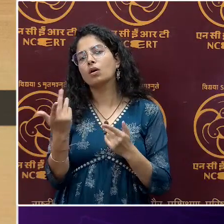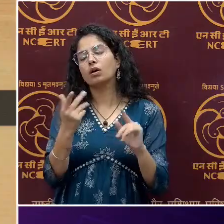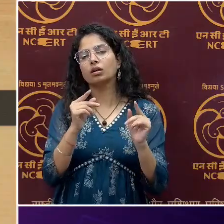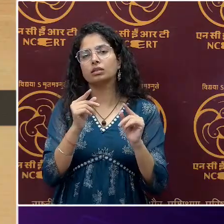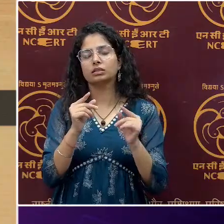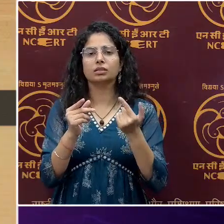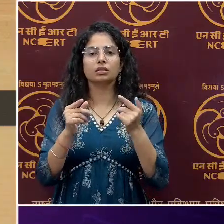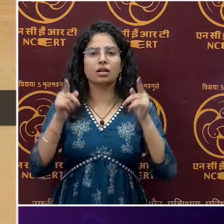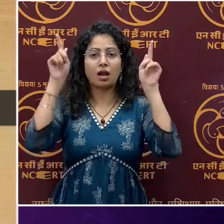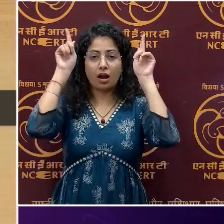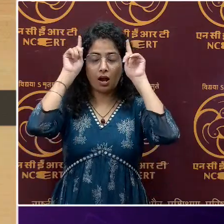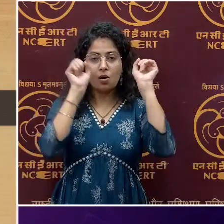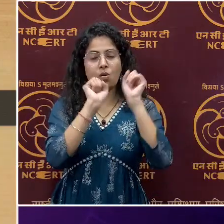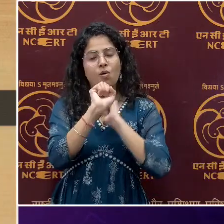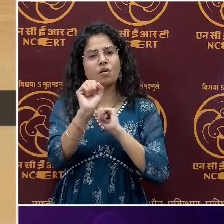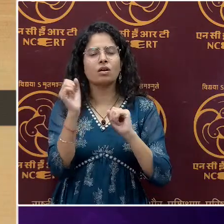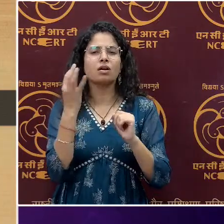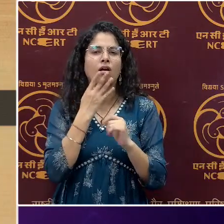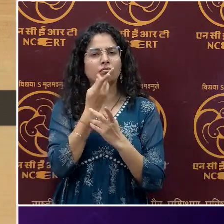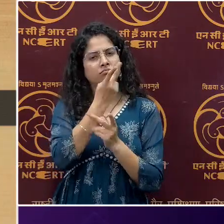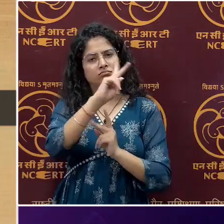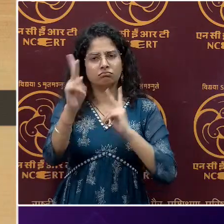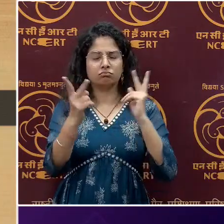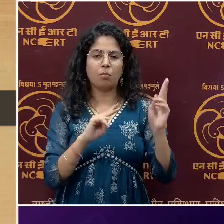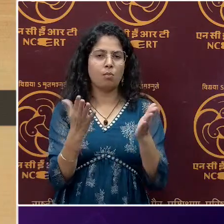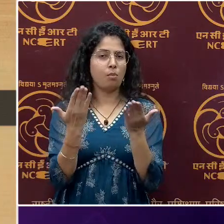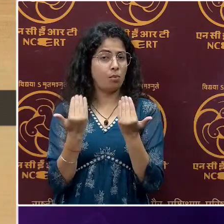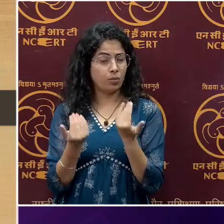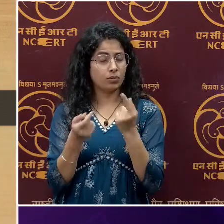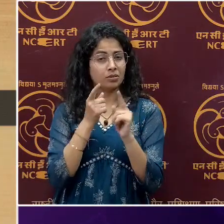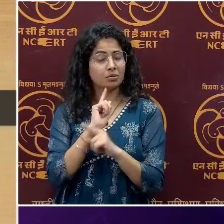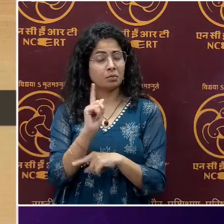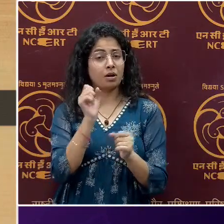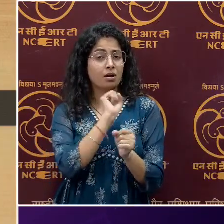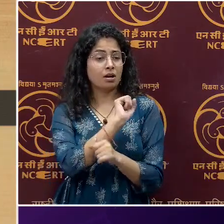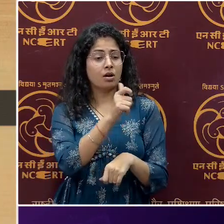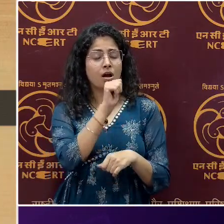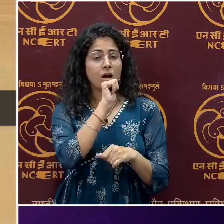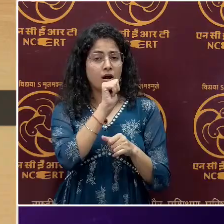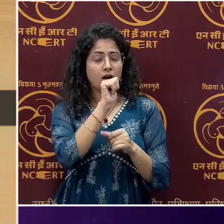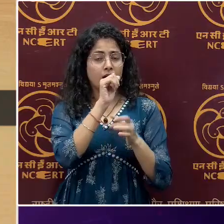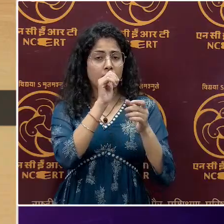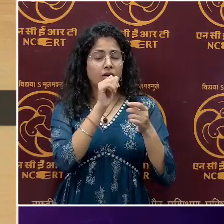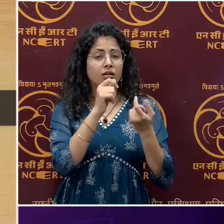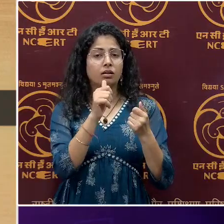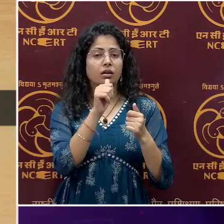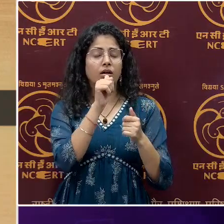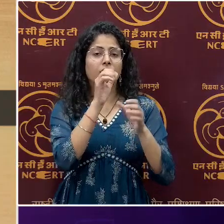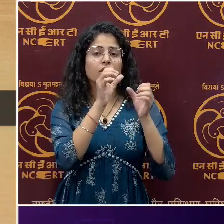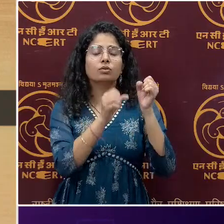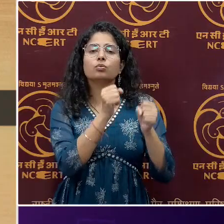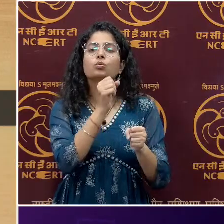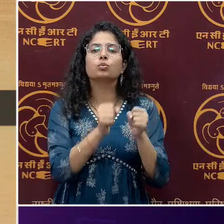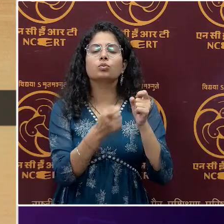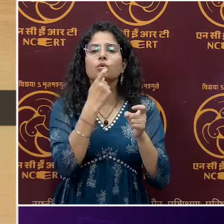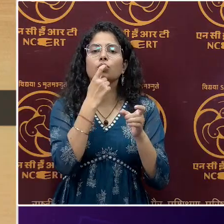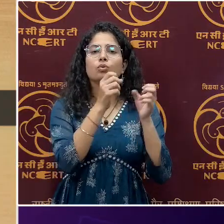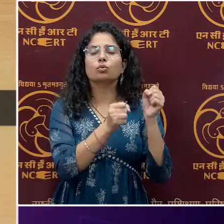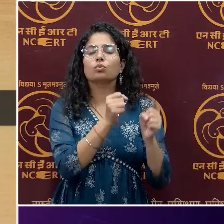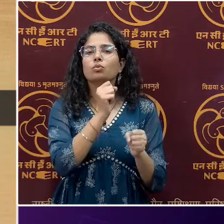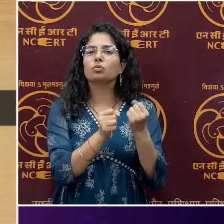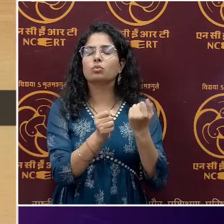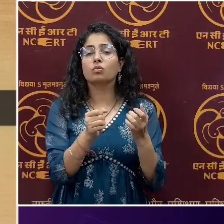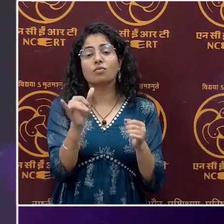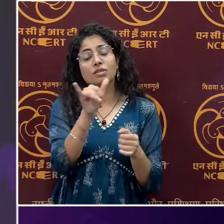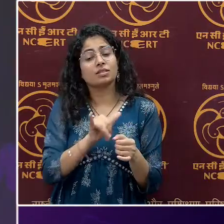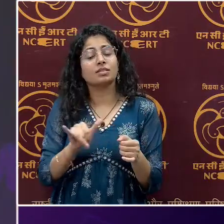color of their milk is the same. Different teachers have different opinion, but the essence of every religion is same. Right. I think